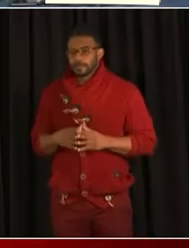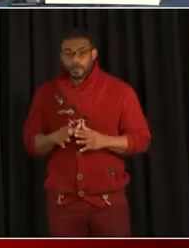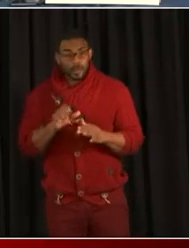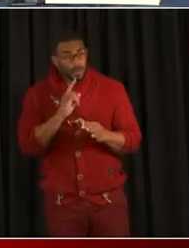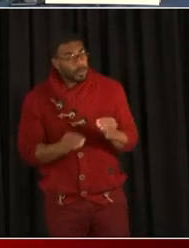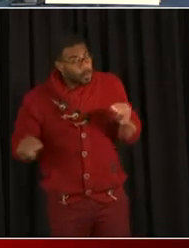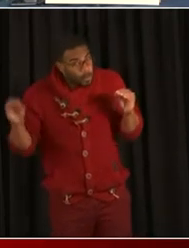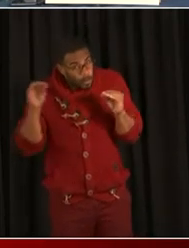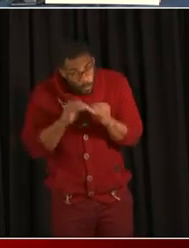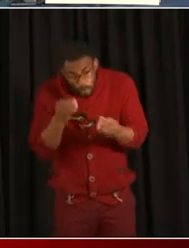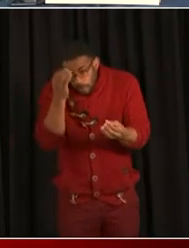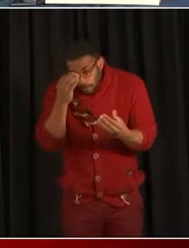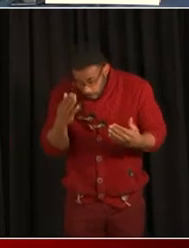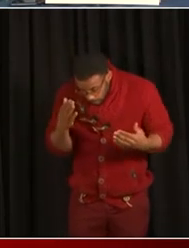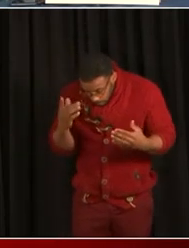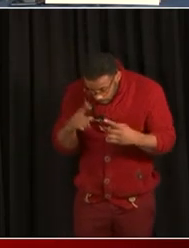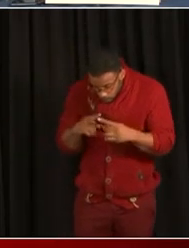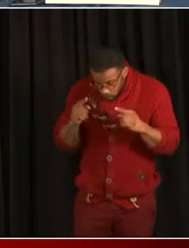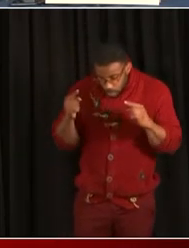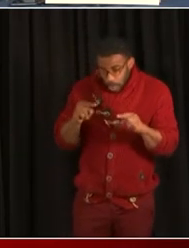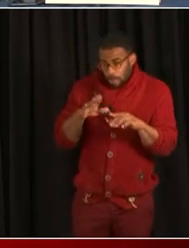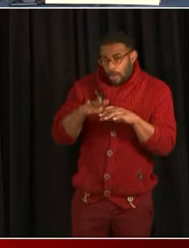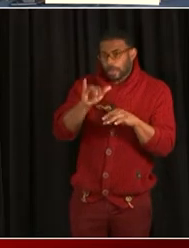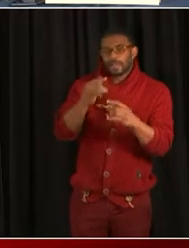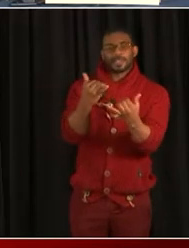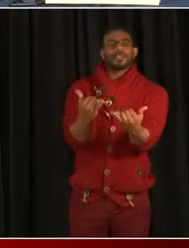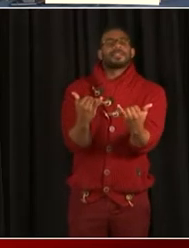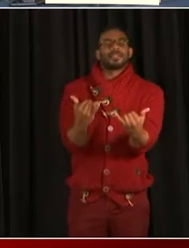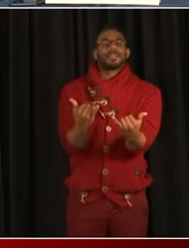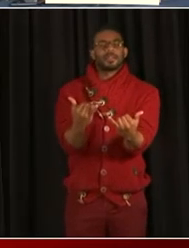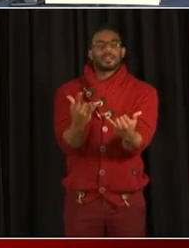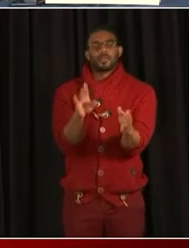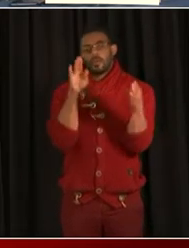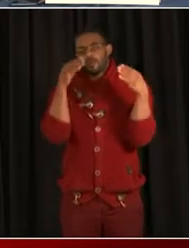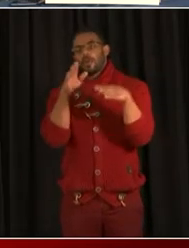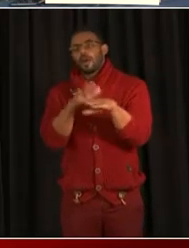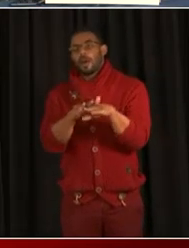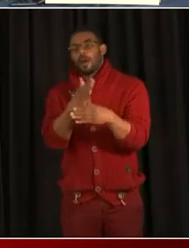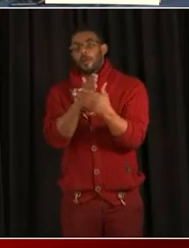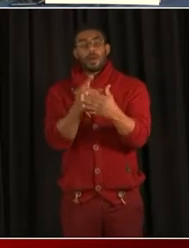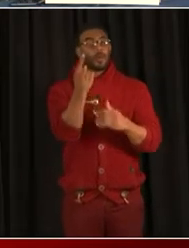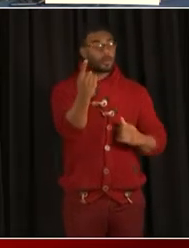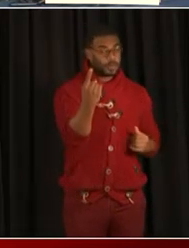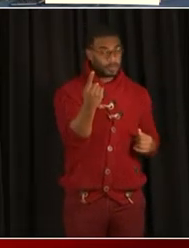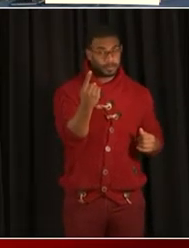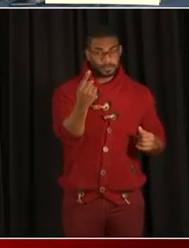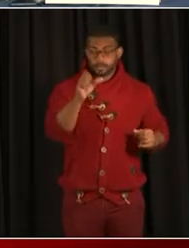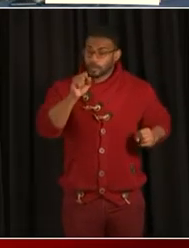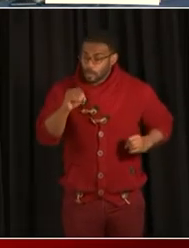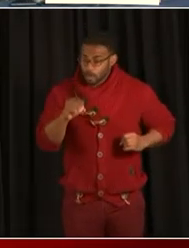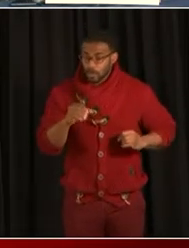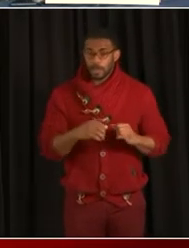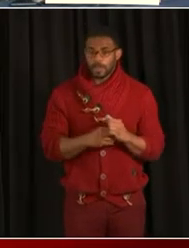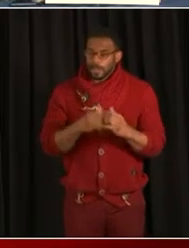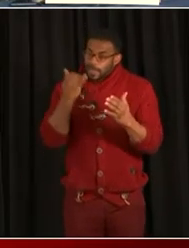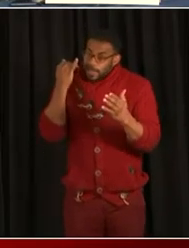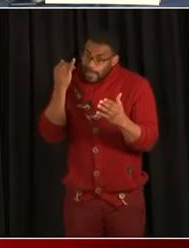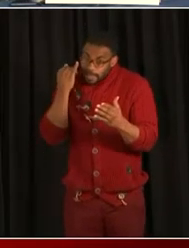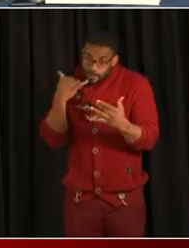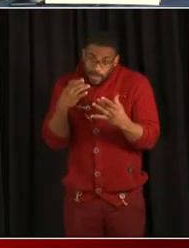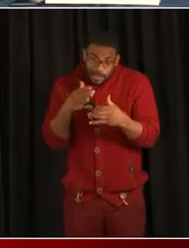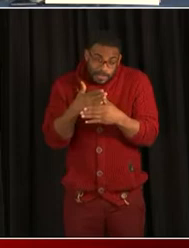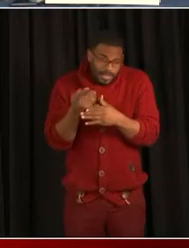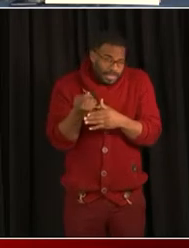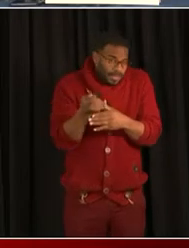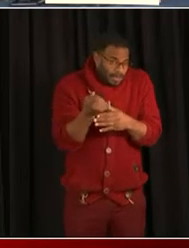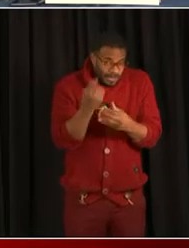nature. There'll be more information to come on that. But today, we're going to focus on part 1. And so I'd